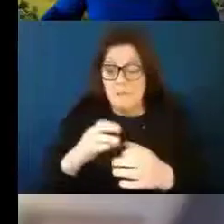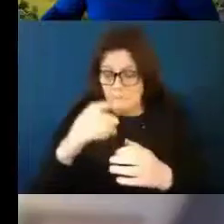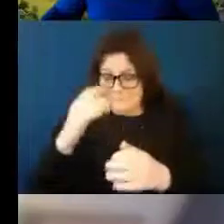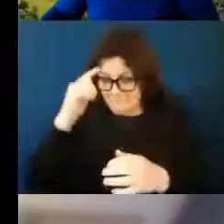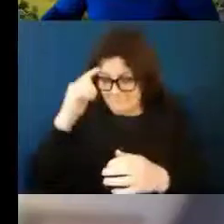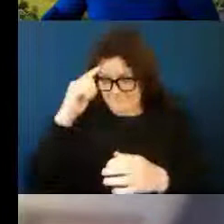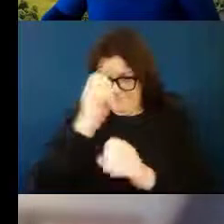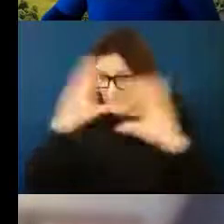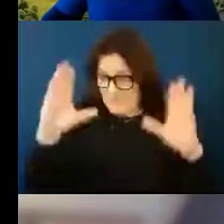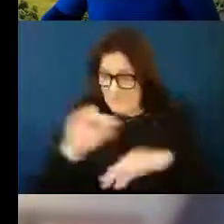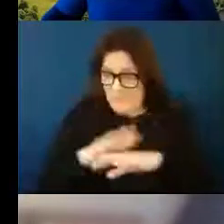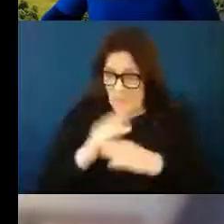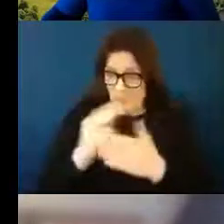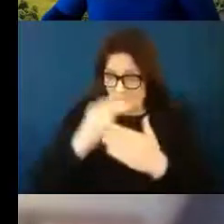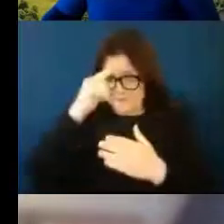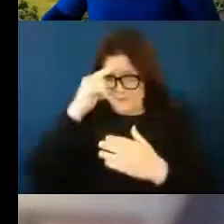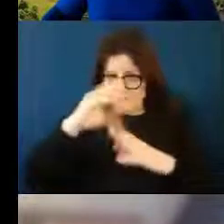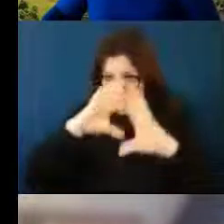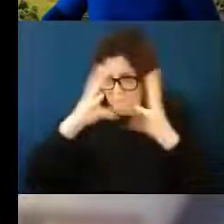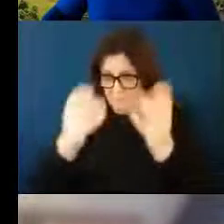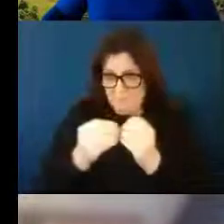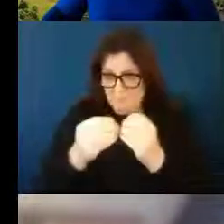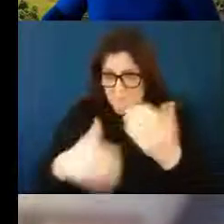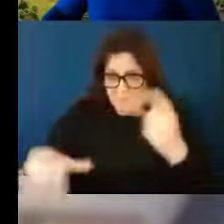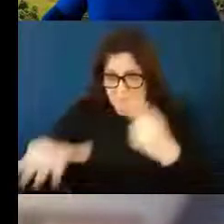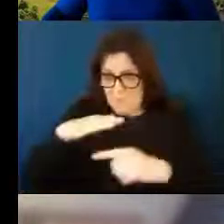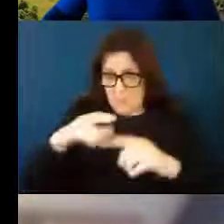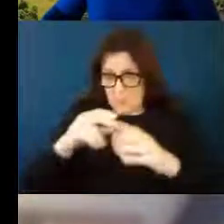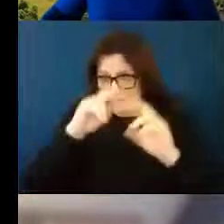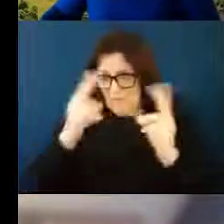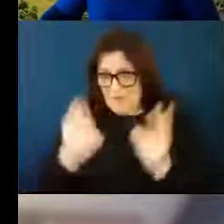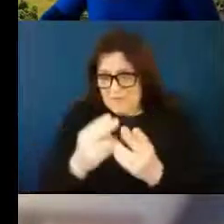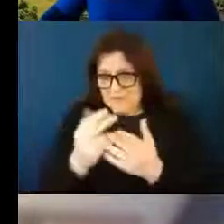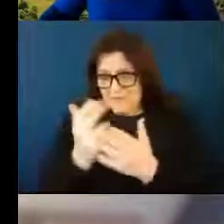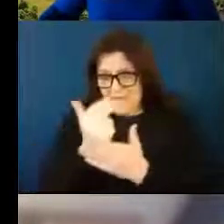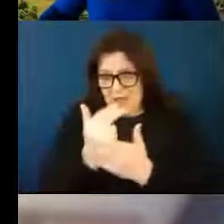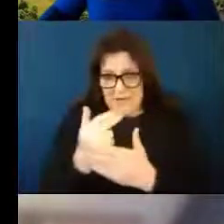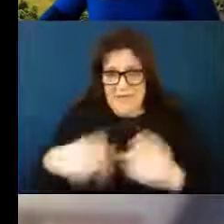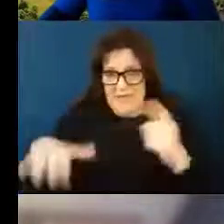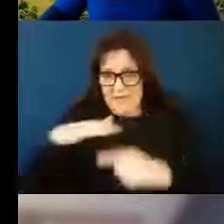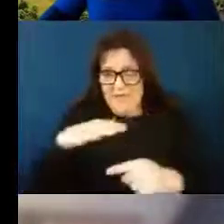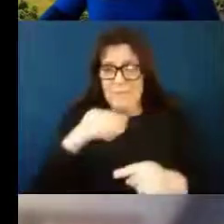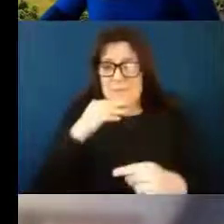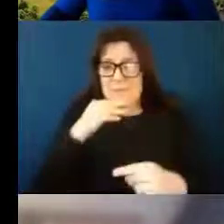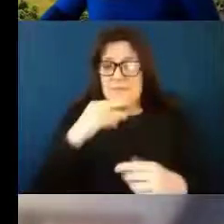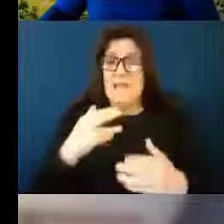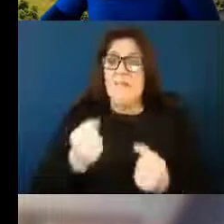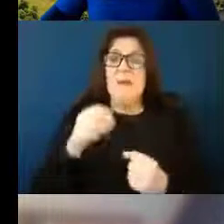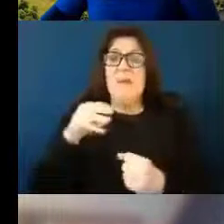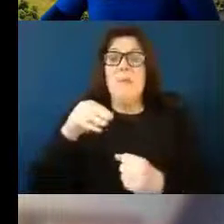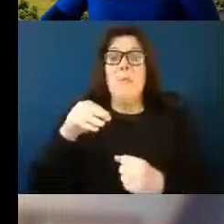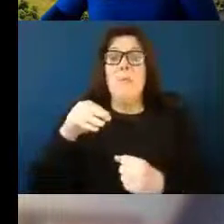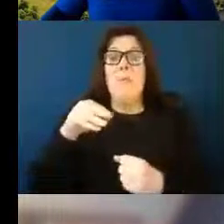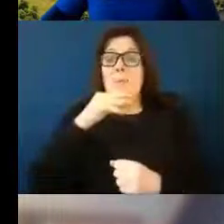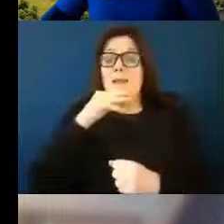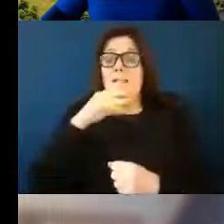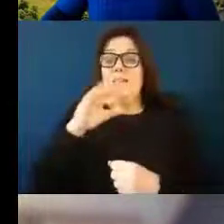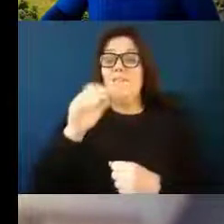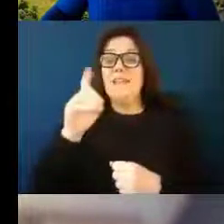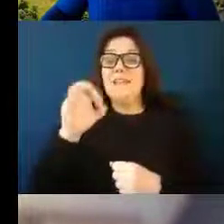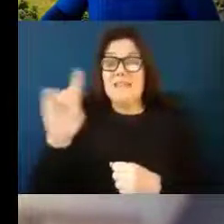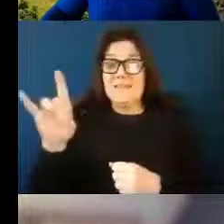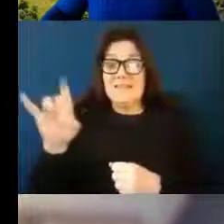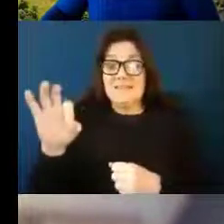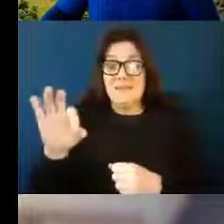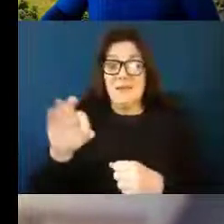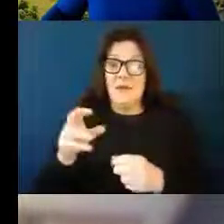insights from joint practice development. That's Michael Fielding's work on joint practice development, and using